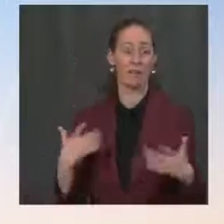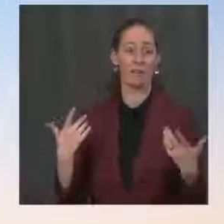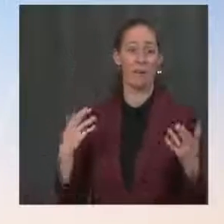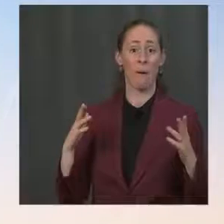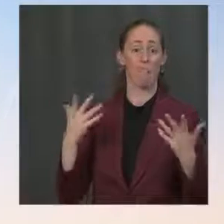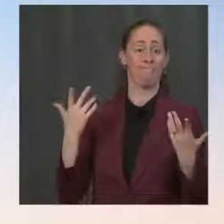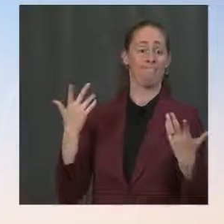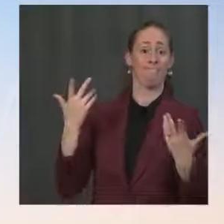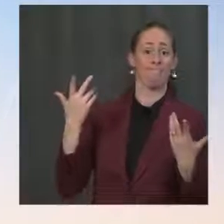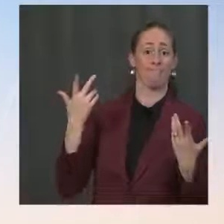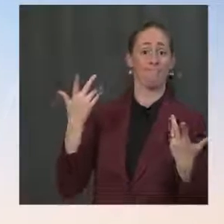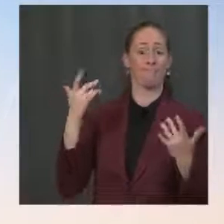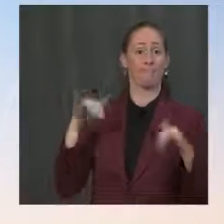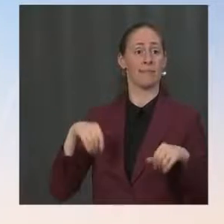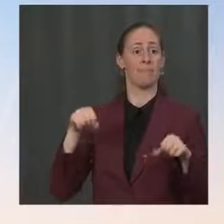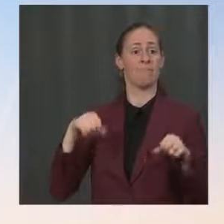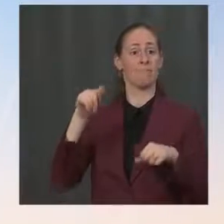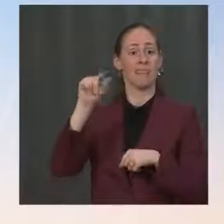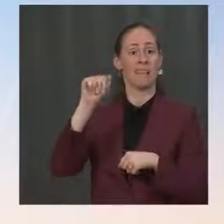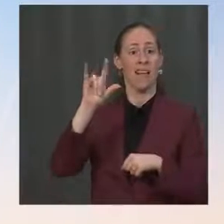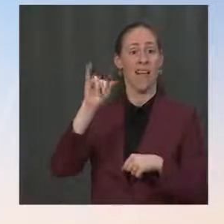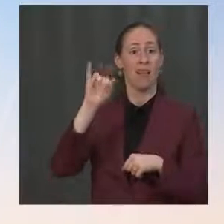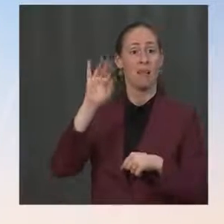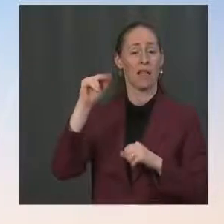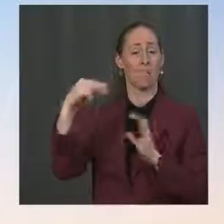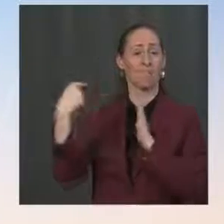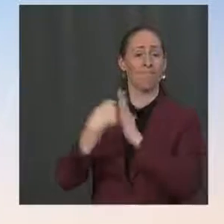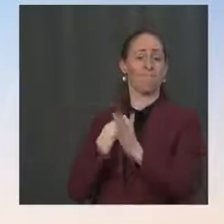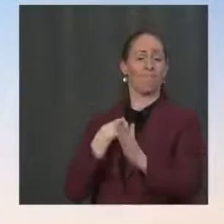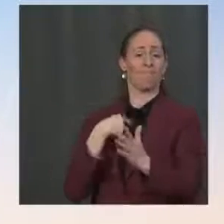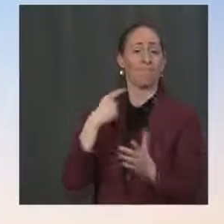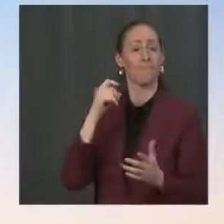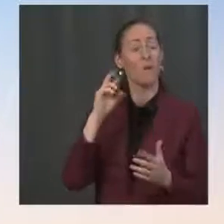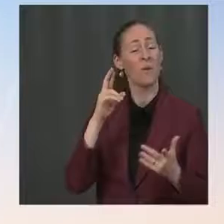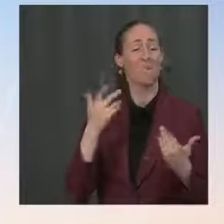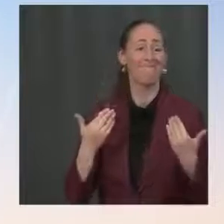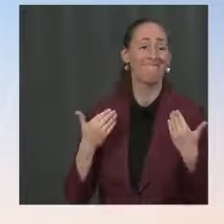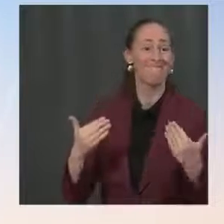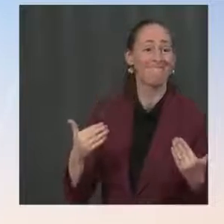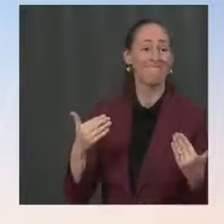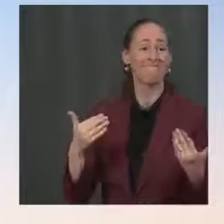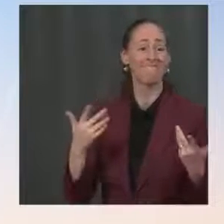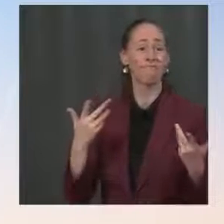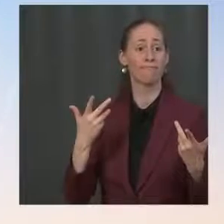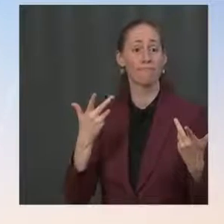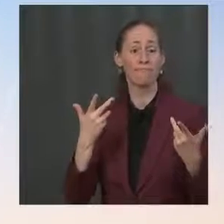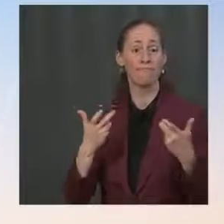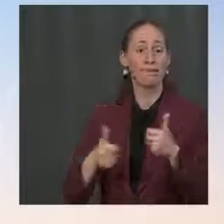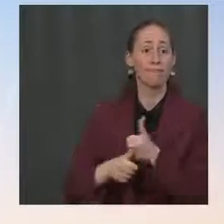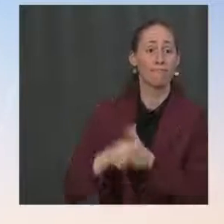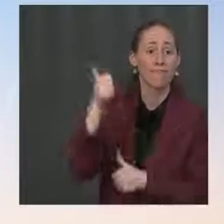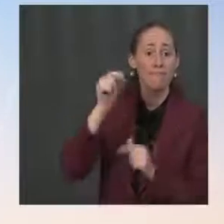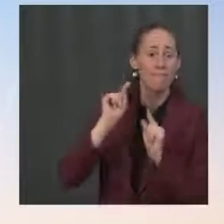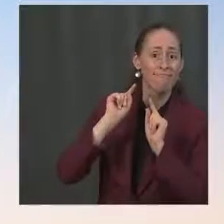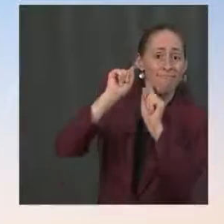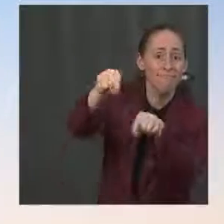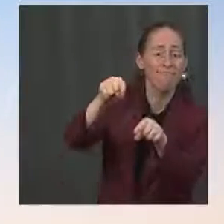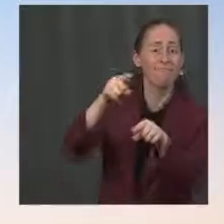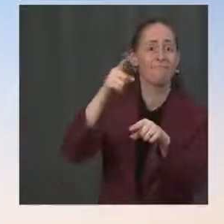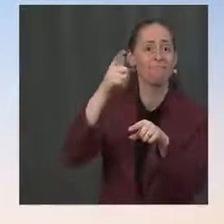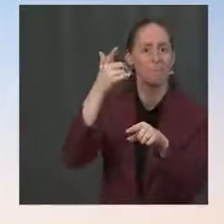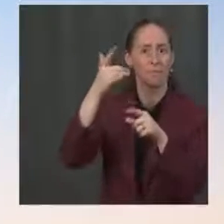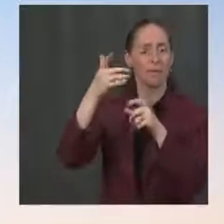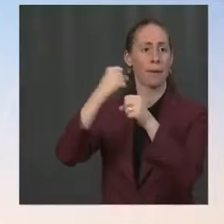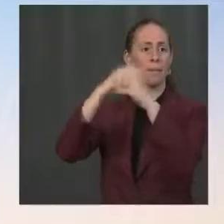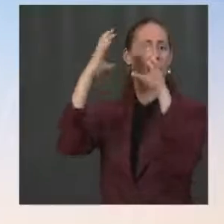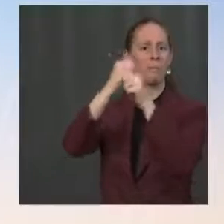they try to get to the airport and risk being blown up by ISIS. How does this evacuation mission continue without evacuees